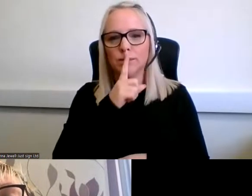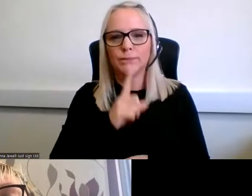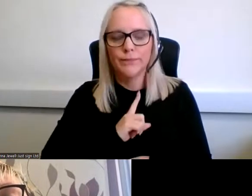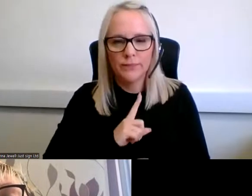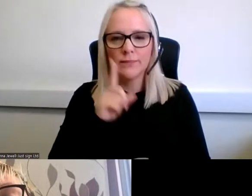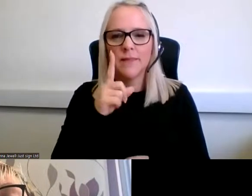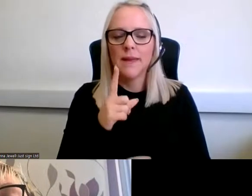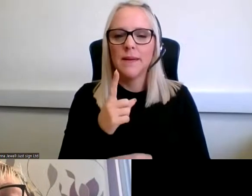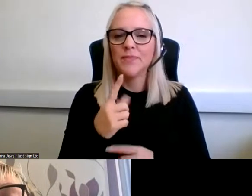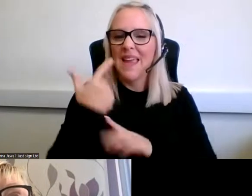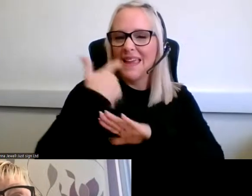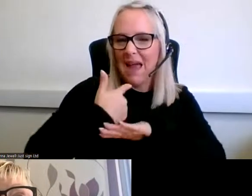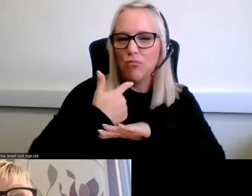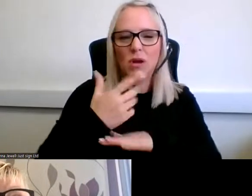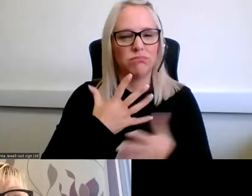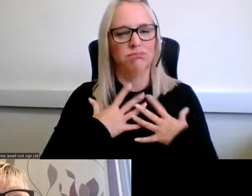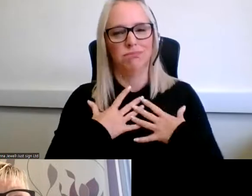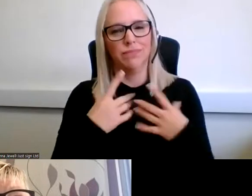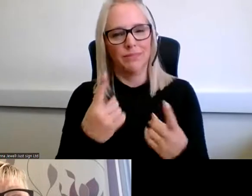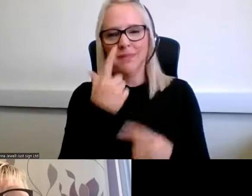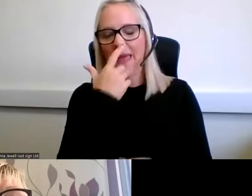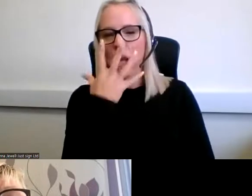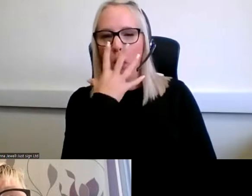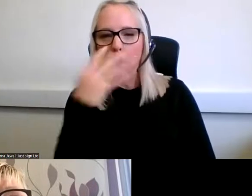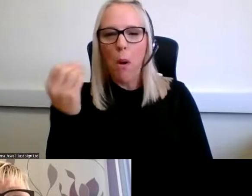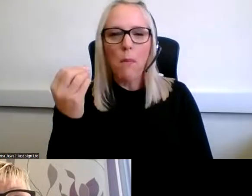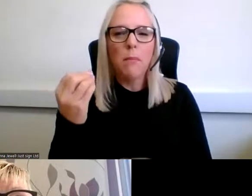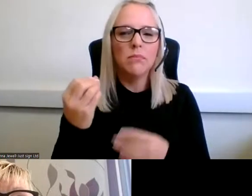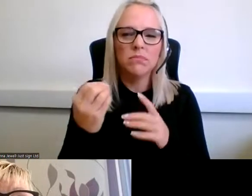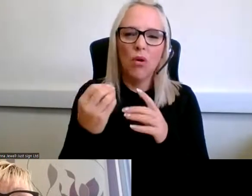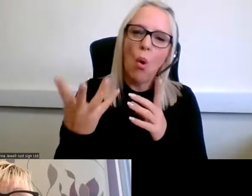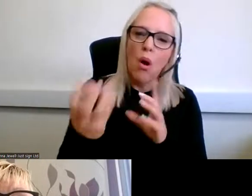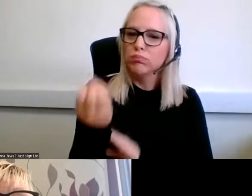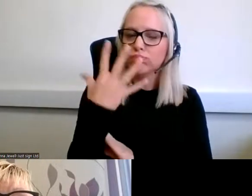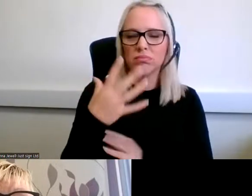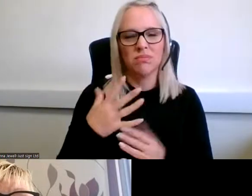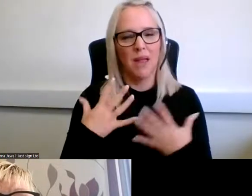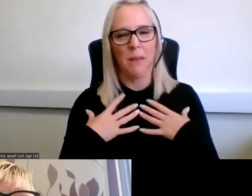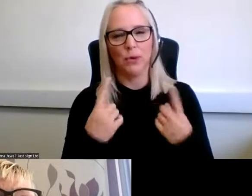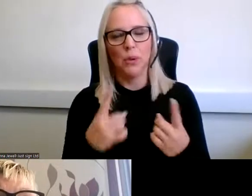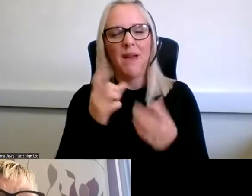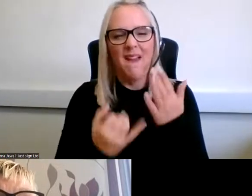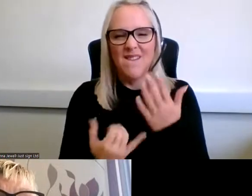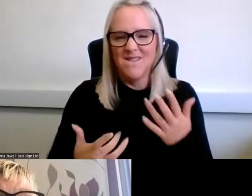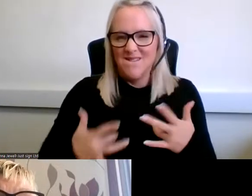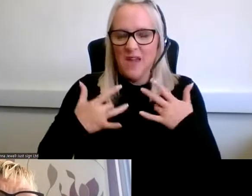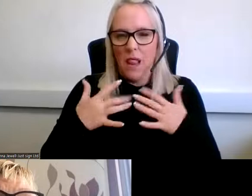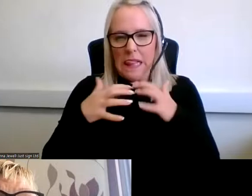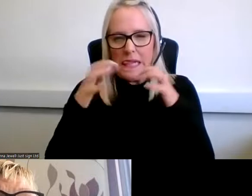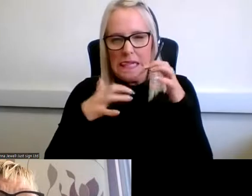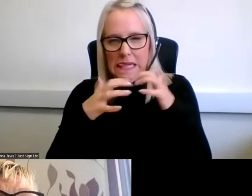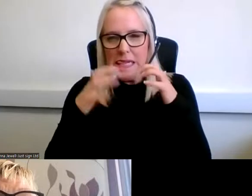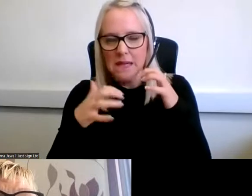Cameras are completely optional. You might find if you're a bit unstable with your connection, turning your camera off can help. Now we're going to be